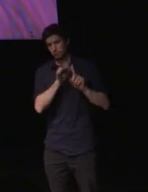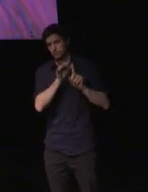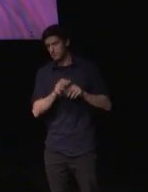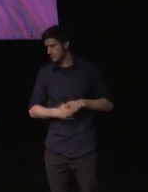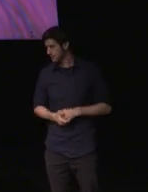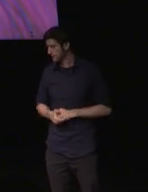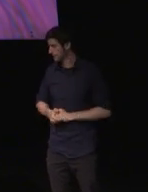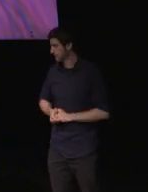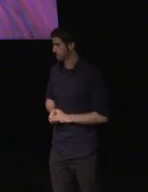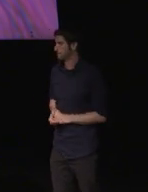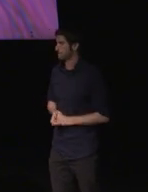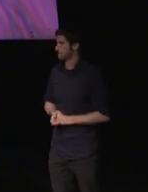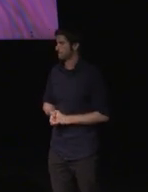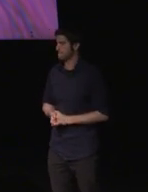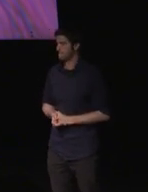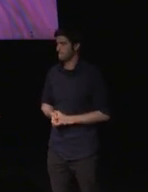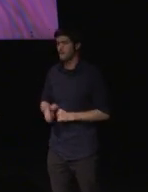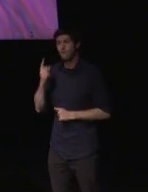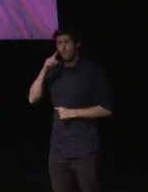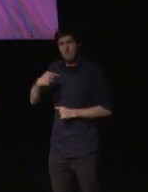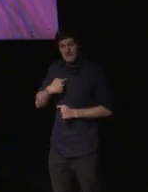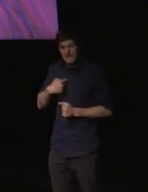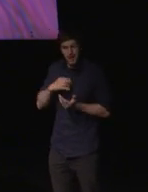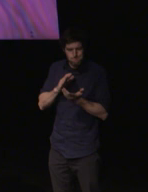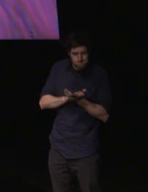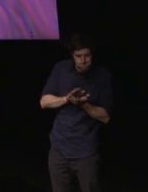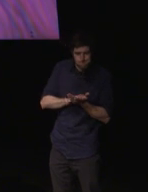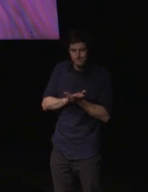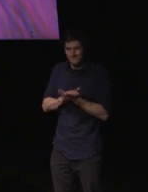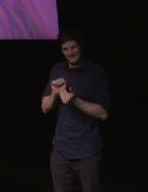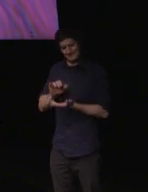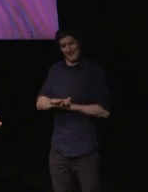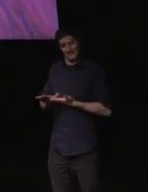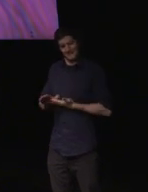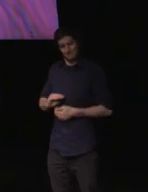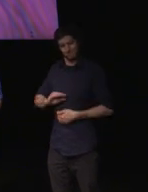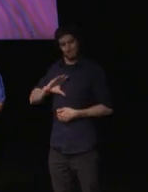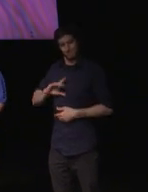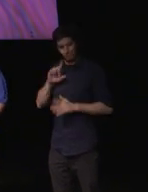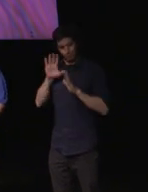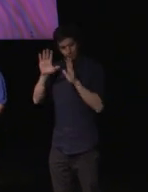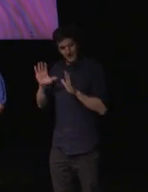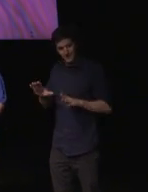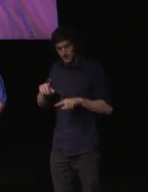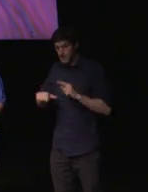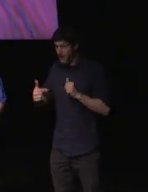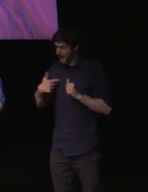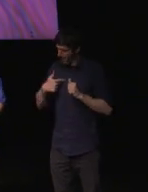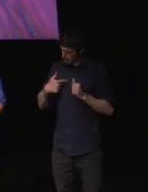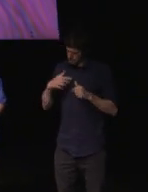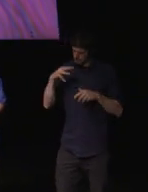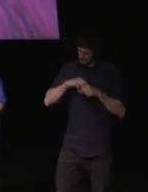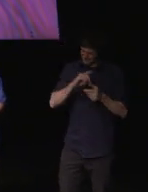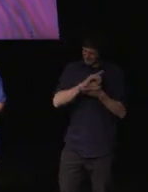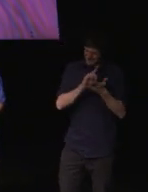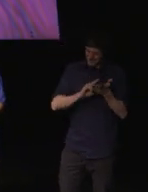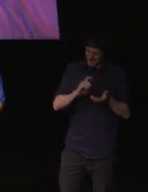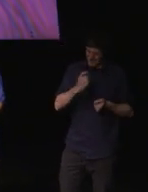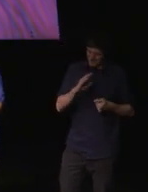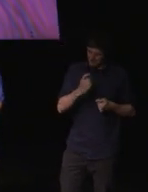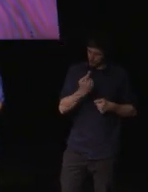amazing. They're great. And it's funny because, you know, I was a designer on the launch of Xbox One. I am not used to